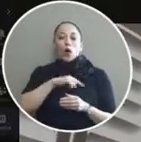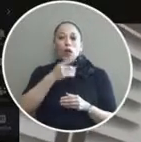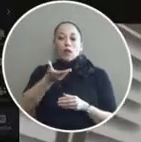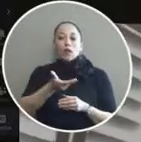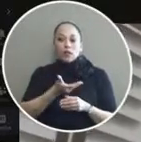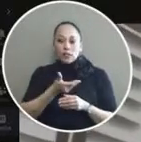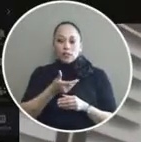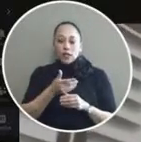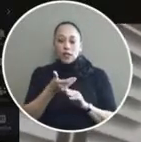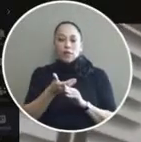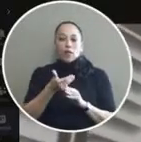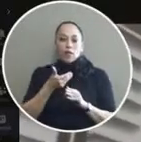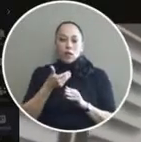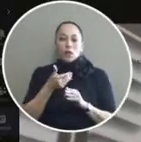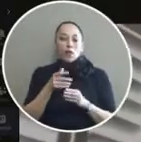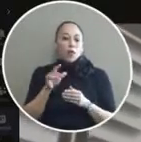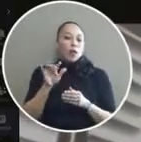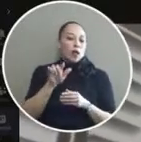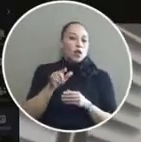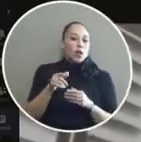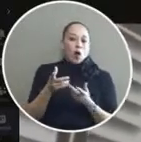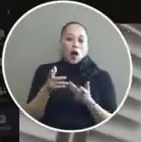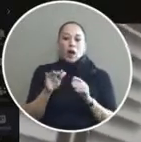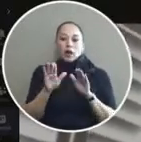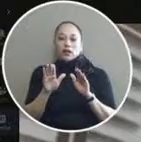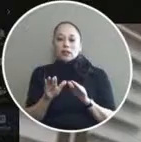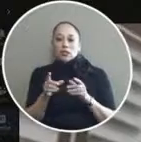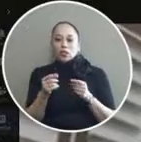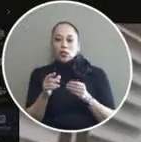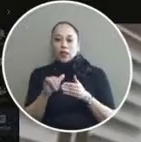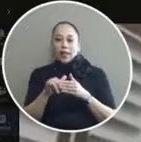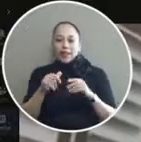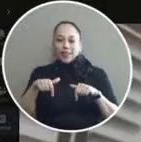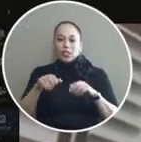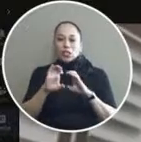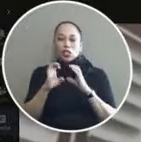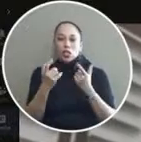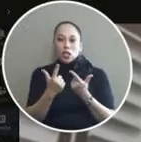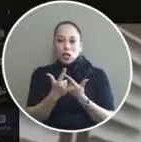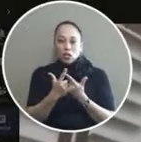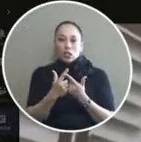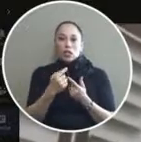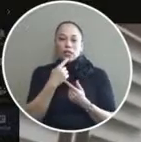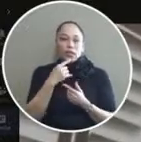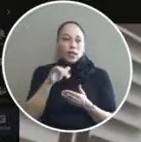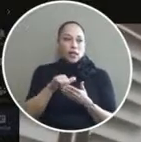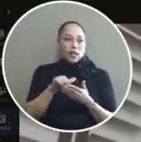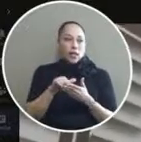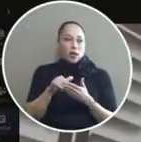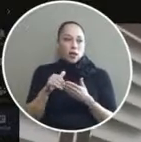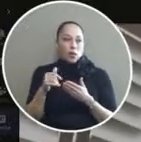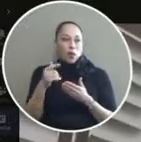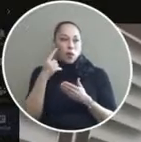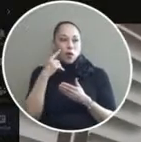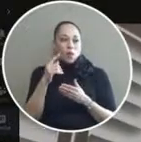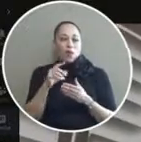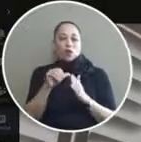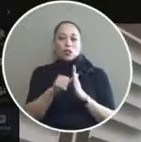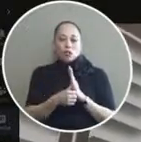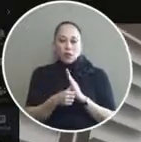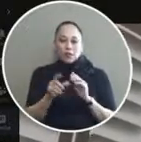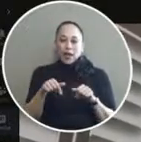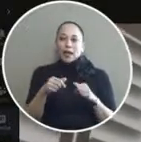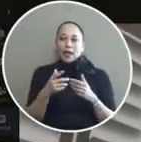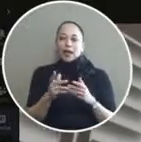know that the previous council was involved with that. Mayor, you've been instrumental in that. So has this council. So has our state delegation in getting those dollars for us. That